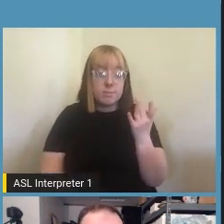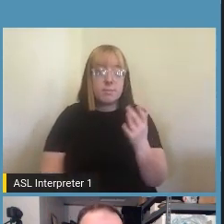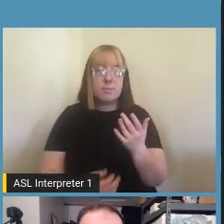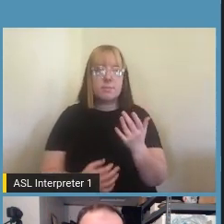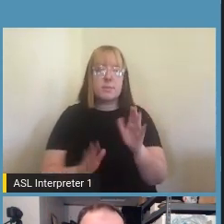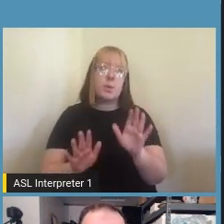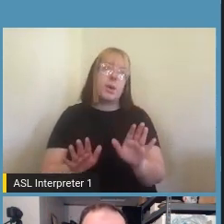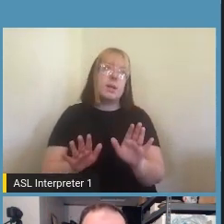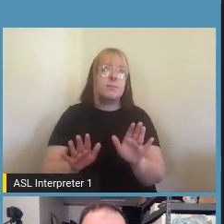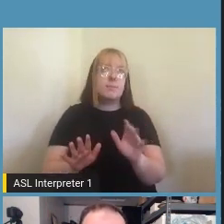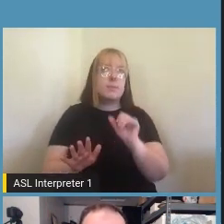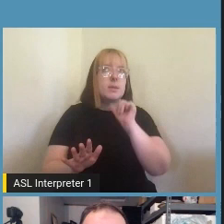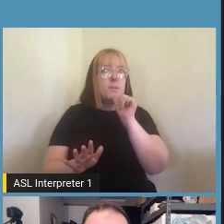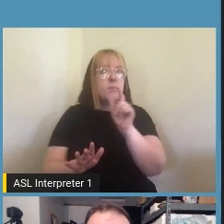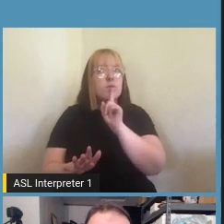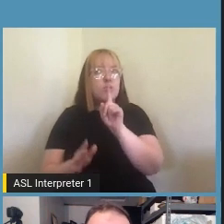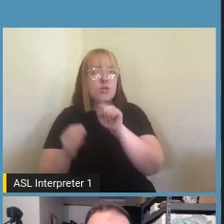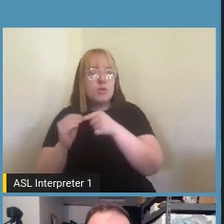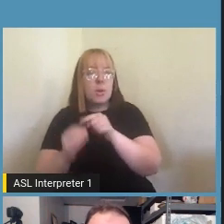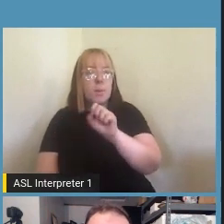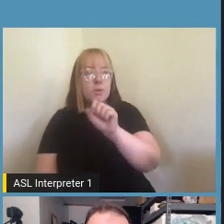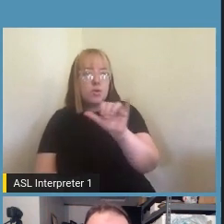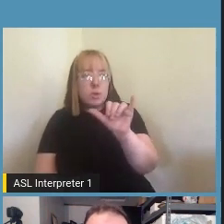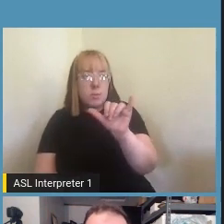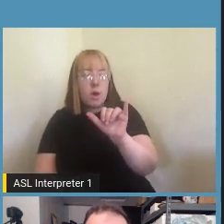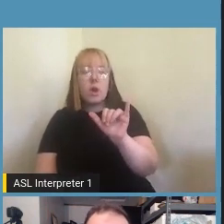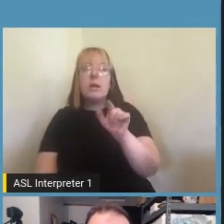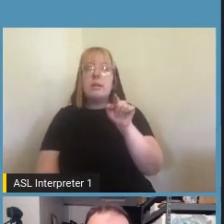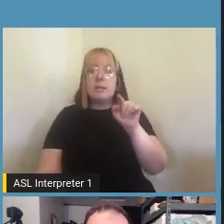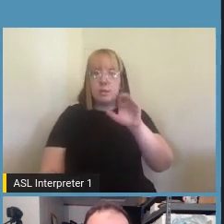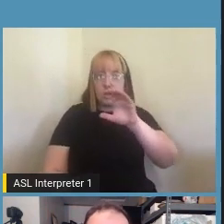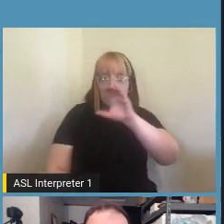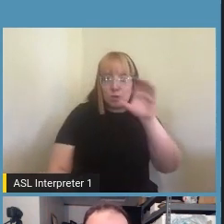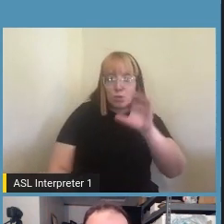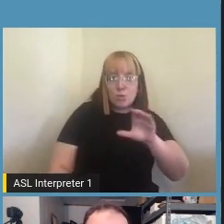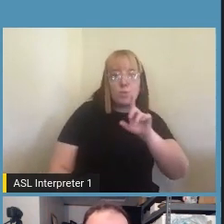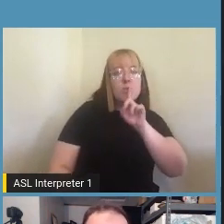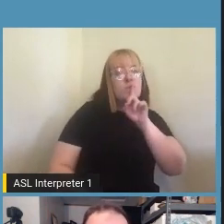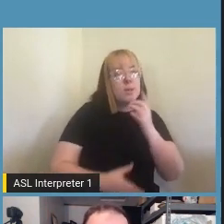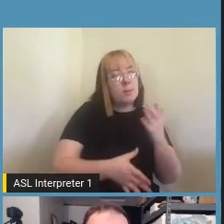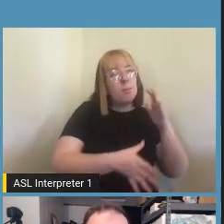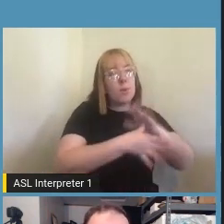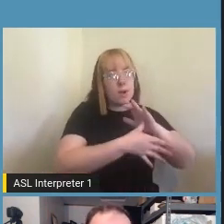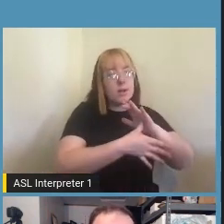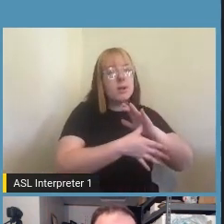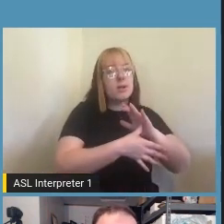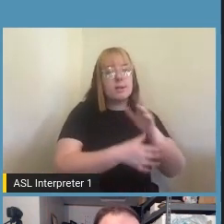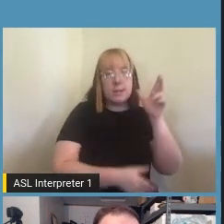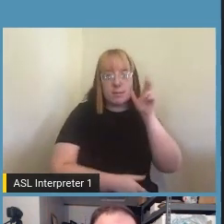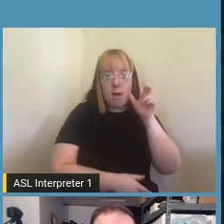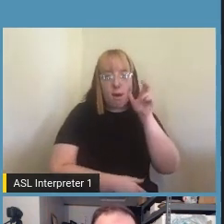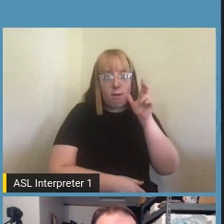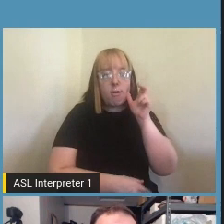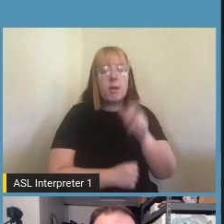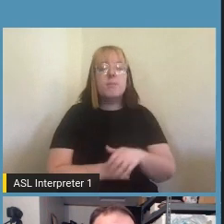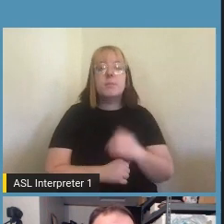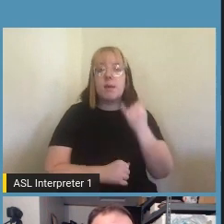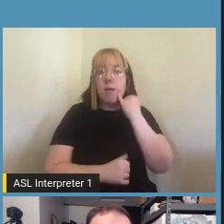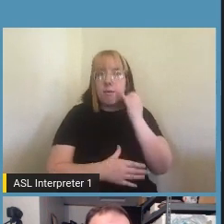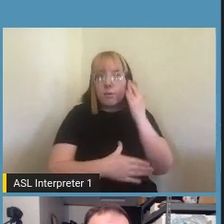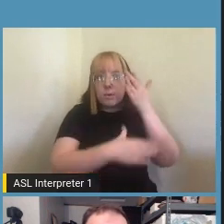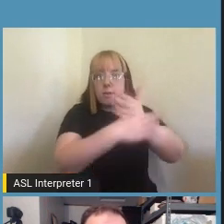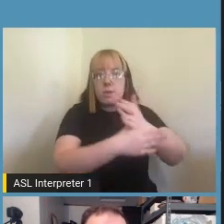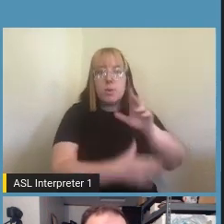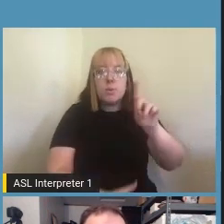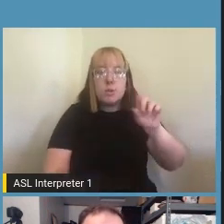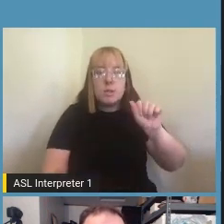I'm not sure about StreamYard, but Zoom, I think, also will prioritize audio. If there's an interruption in the